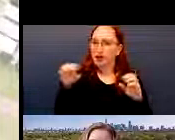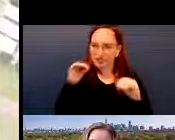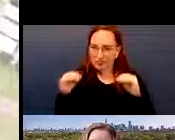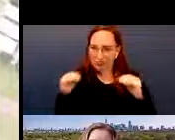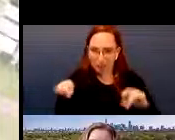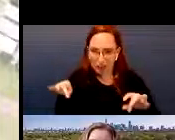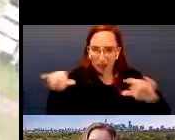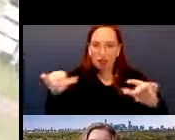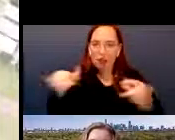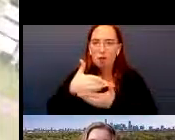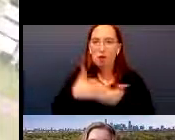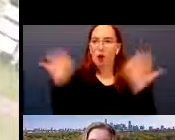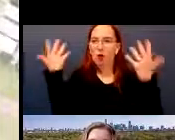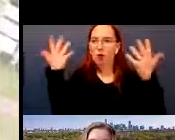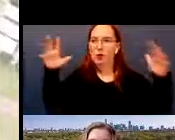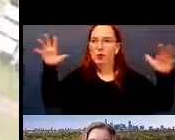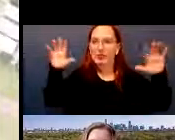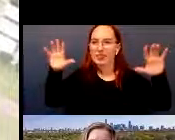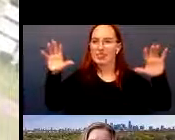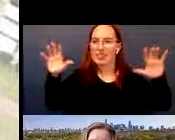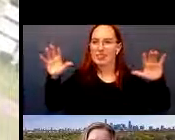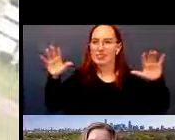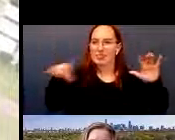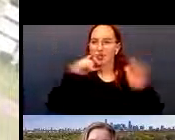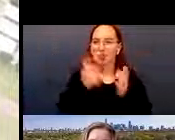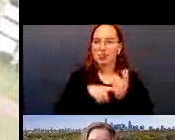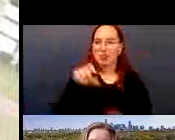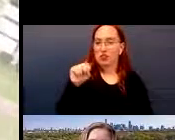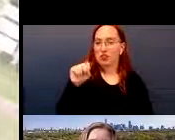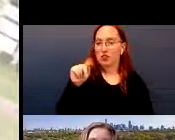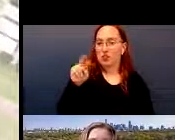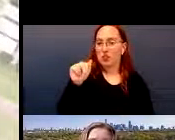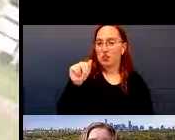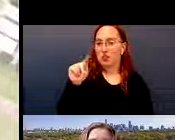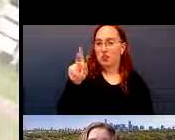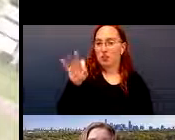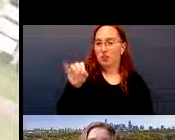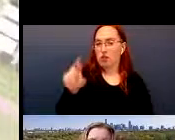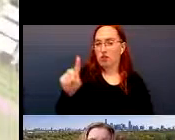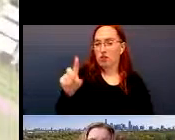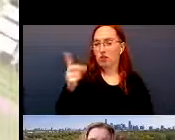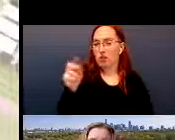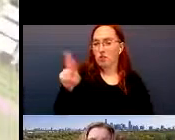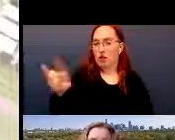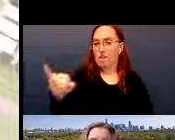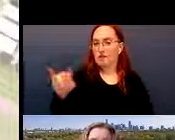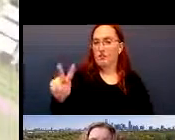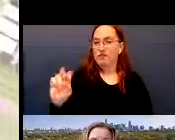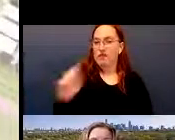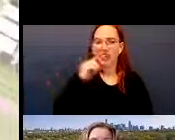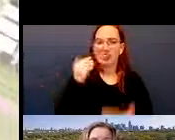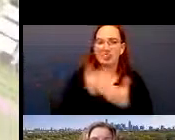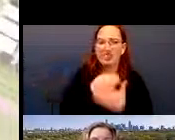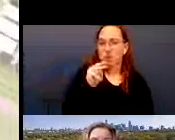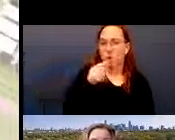Drive realignment happens along the east side of Mopac, between Mopac and the Botanical